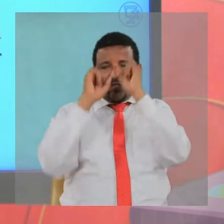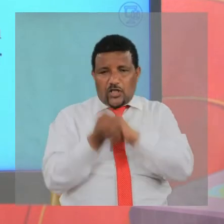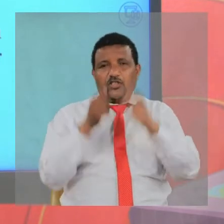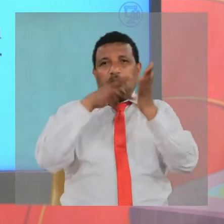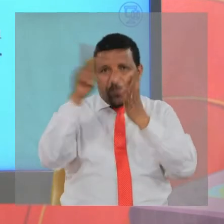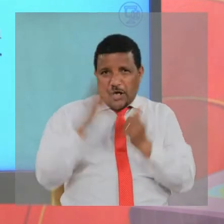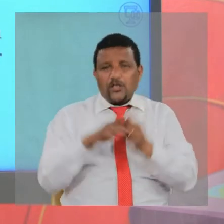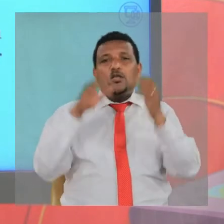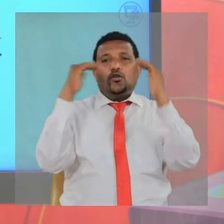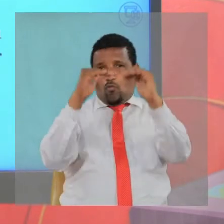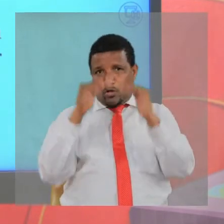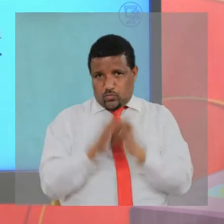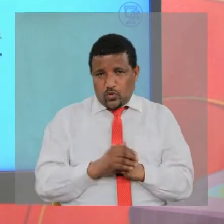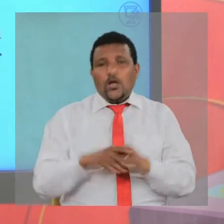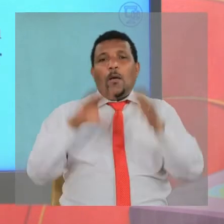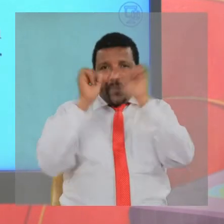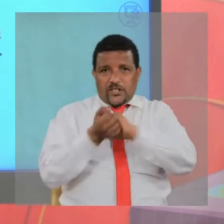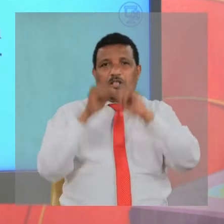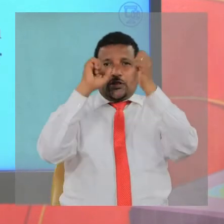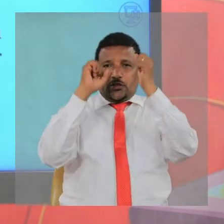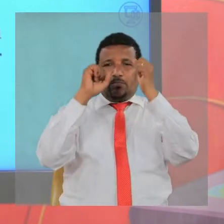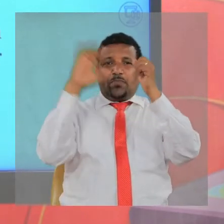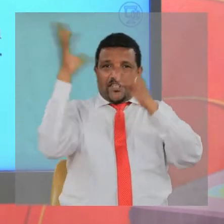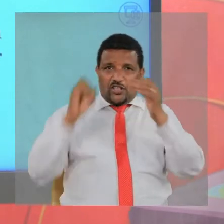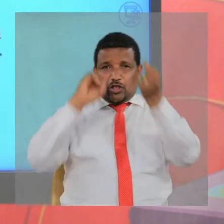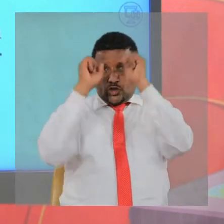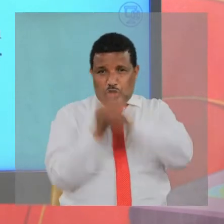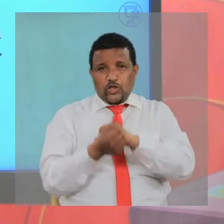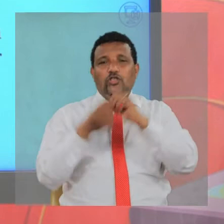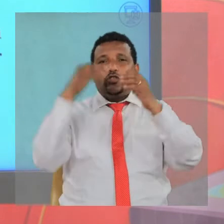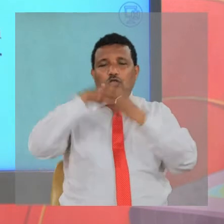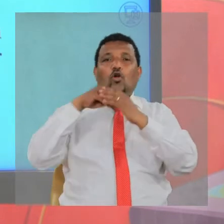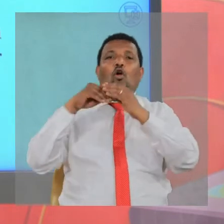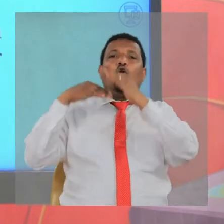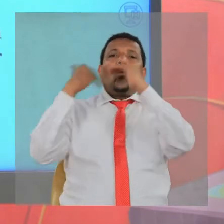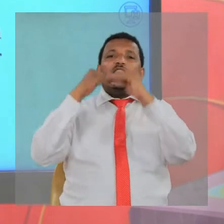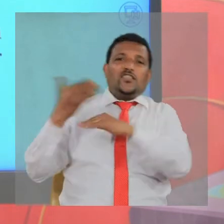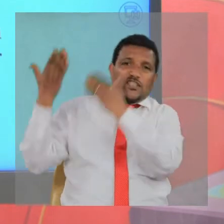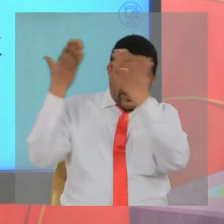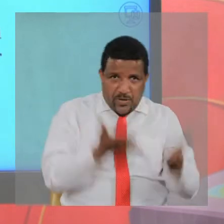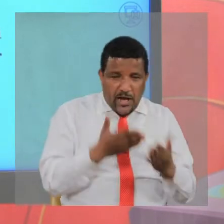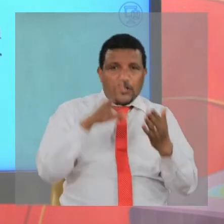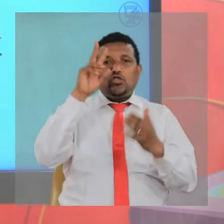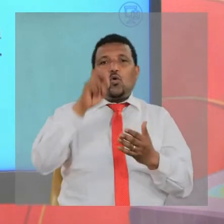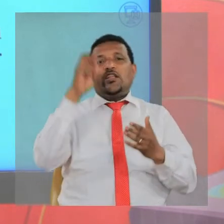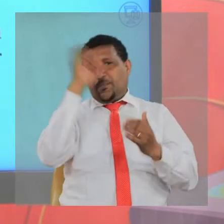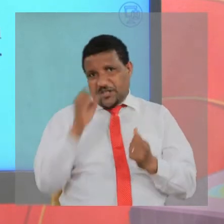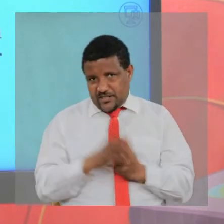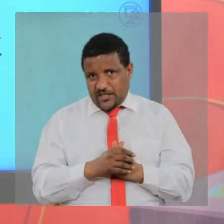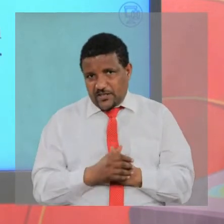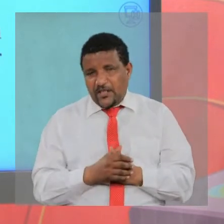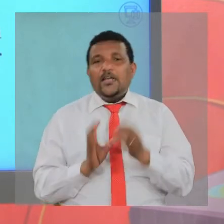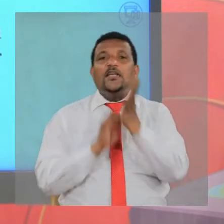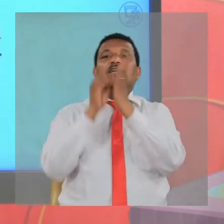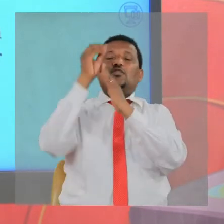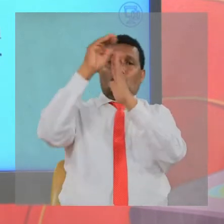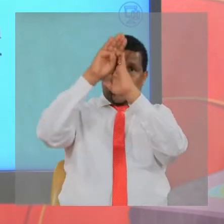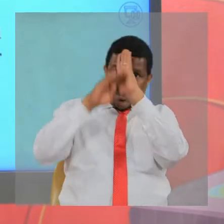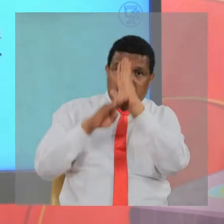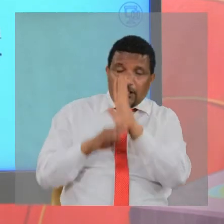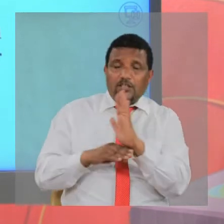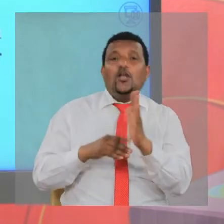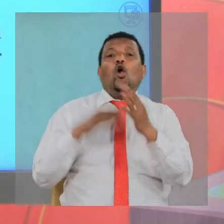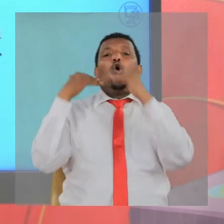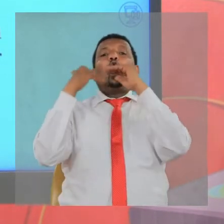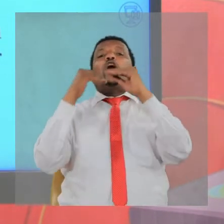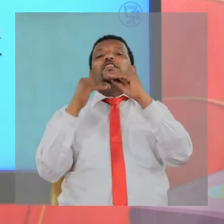price, which is equal to the percentage change in quantity supplied is a 20% increase or decrease in